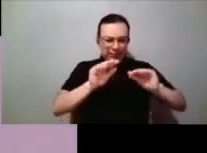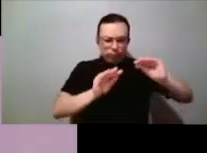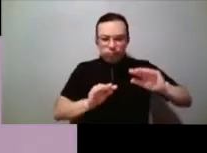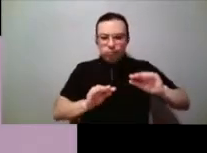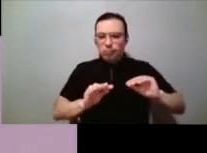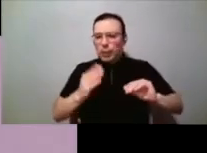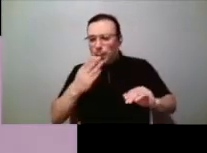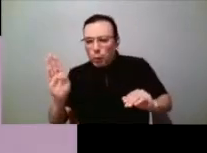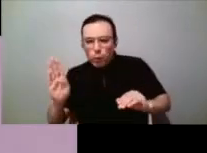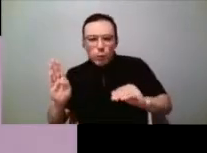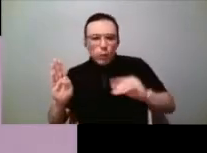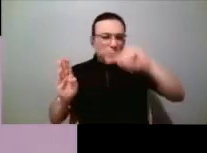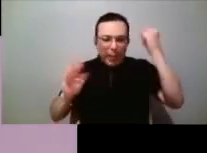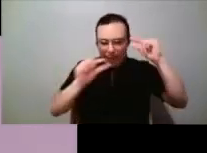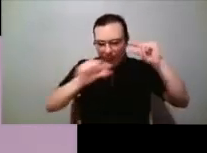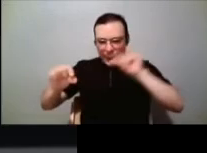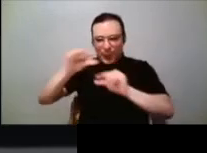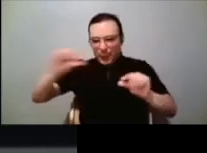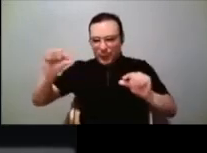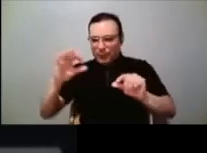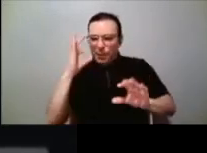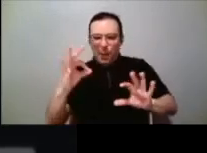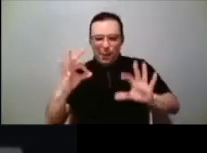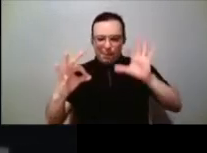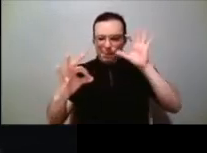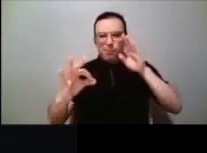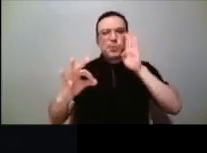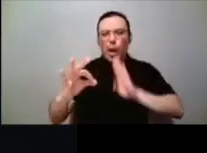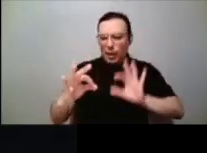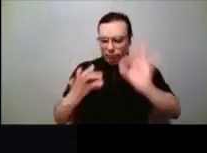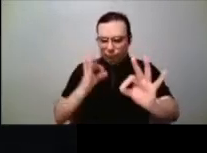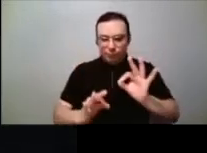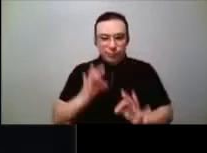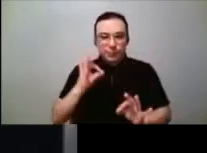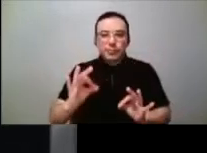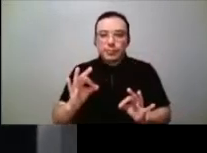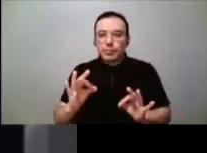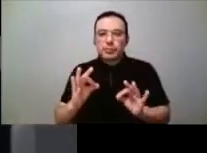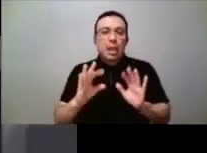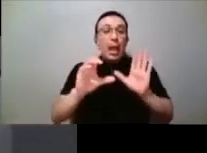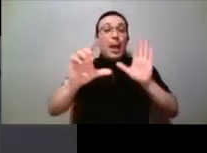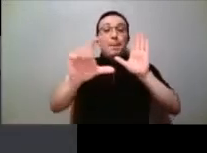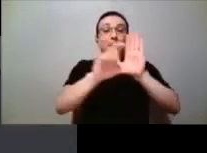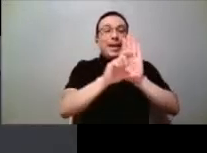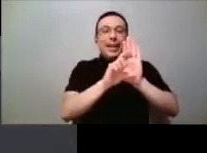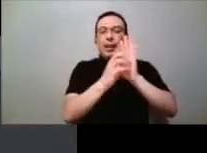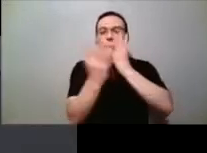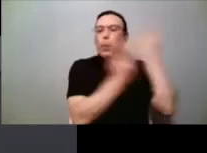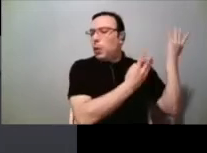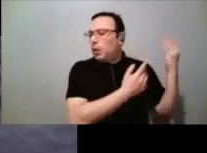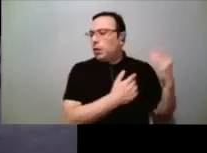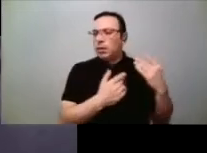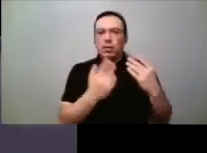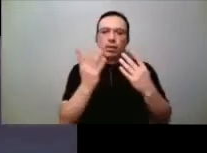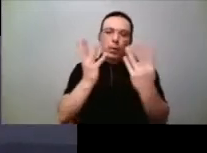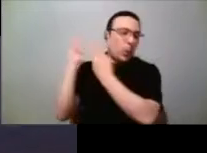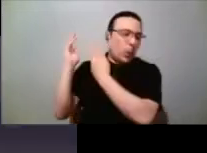punctured by weird holes of brown, images in passage, less recorded than oozed.